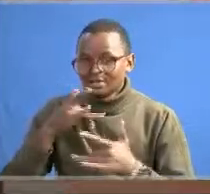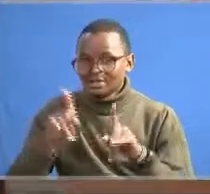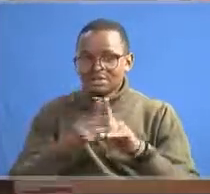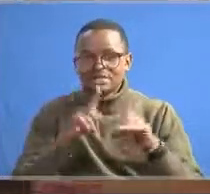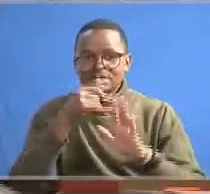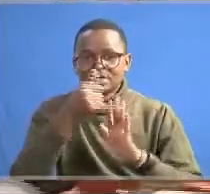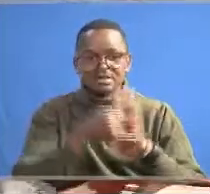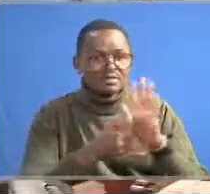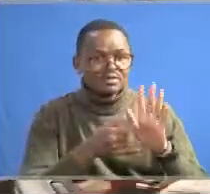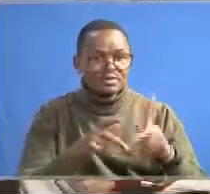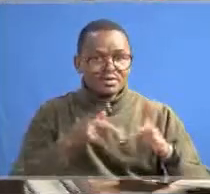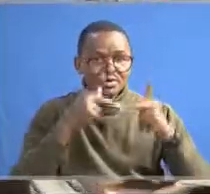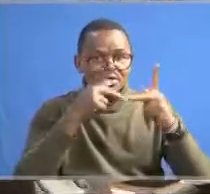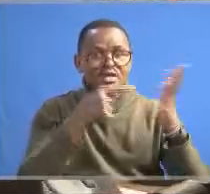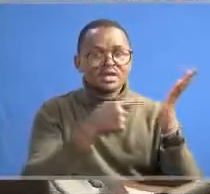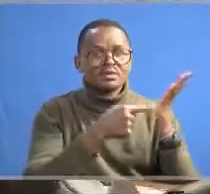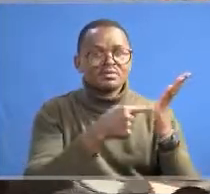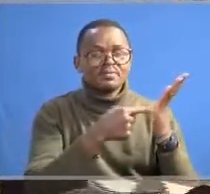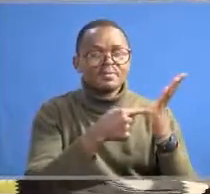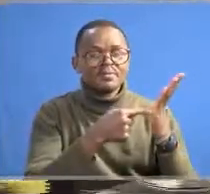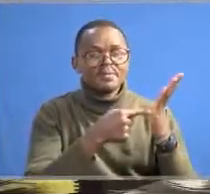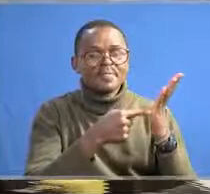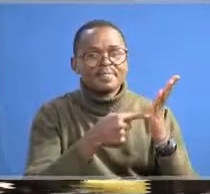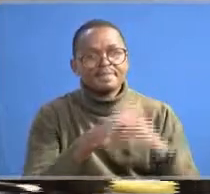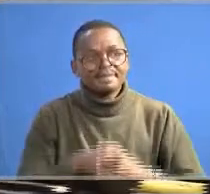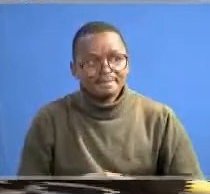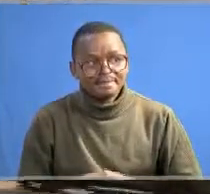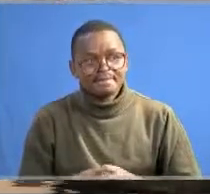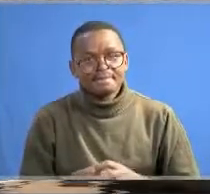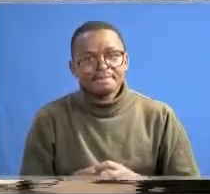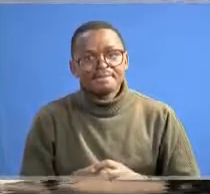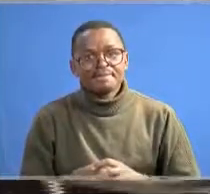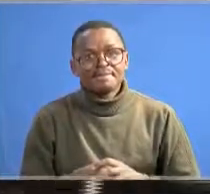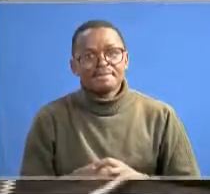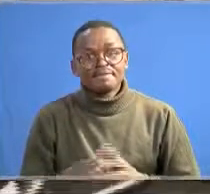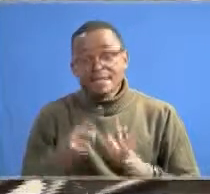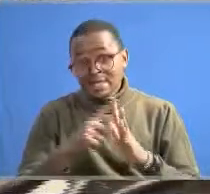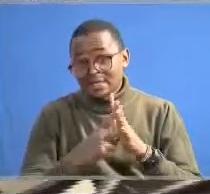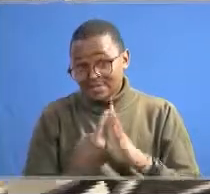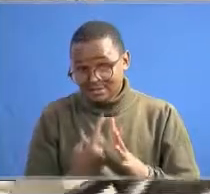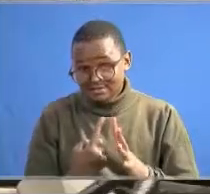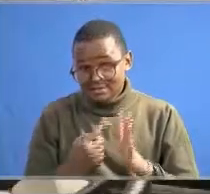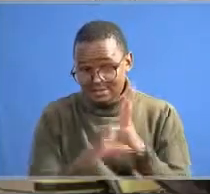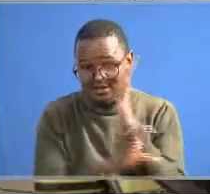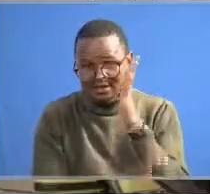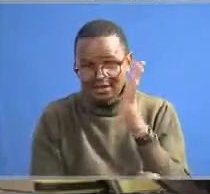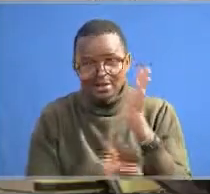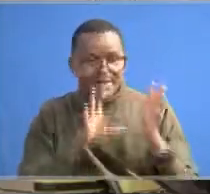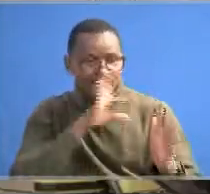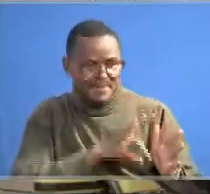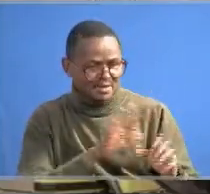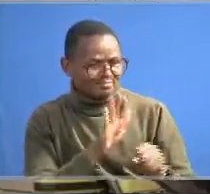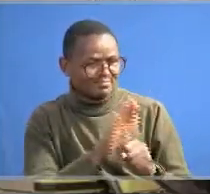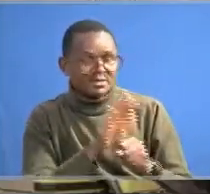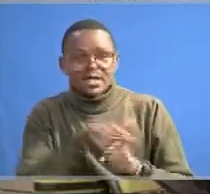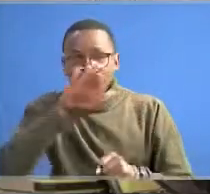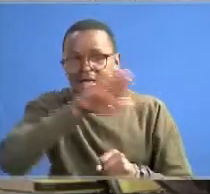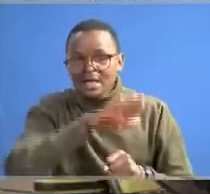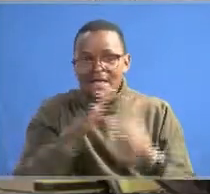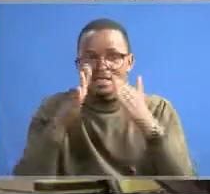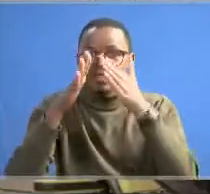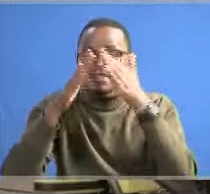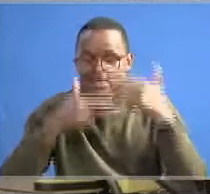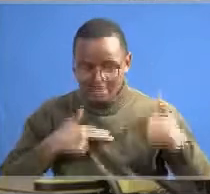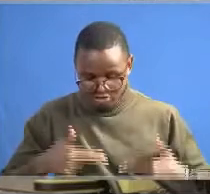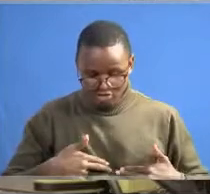an industrial production technology. The advent of 3D technology in the country has been so beneficial in areas such as the health